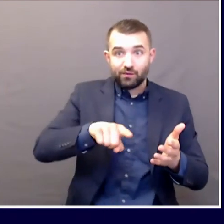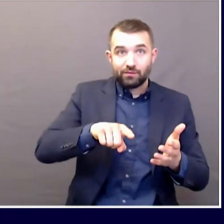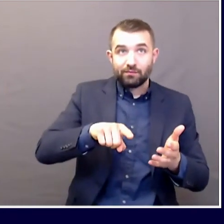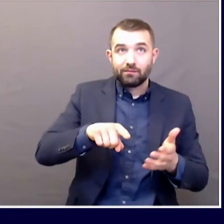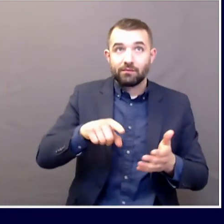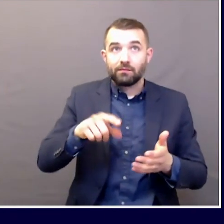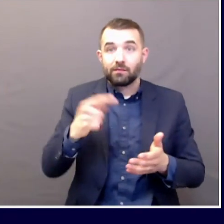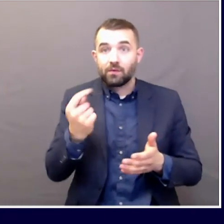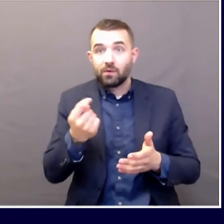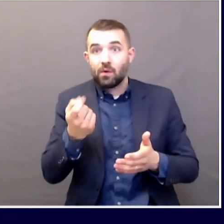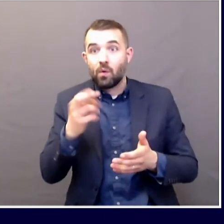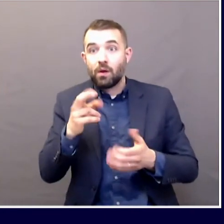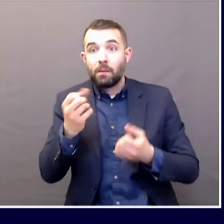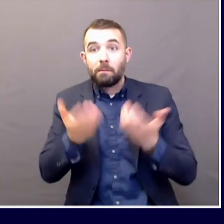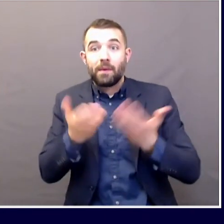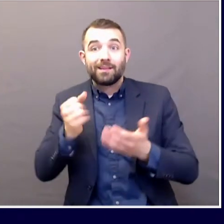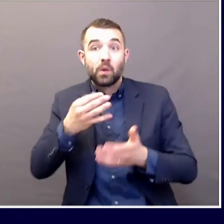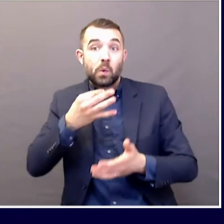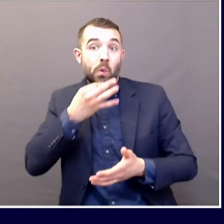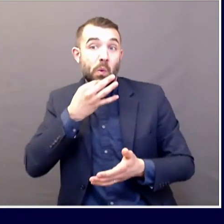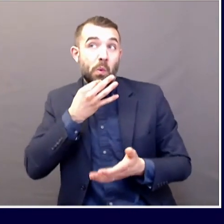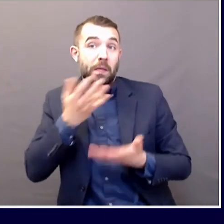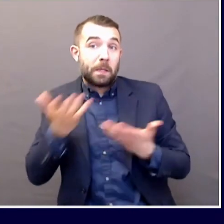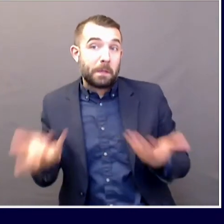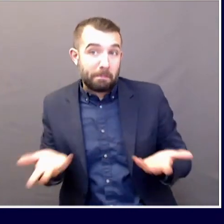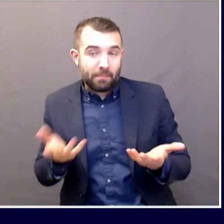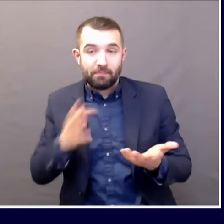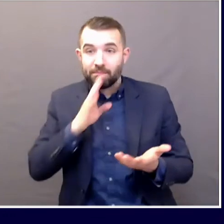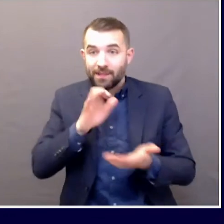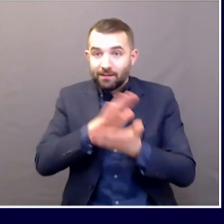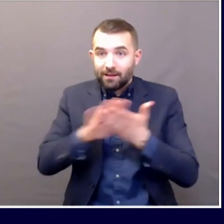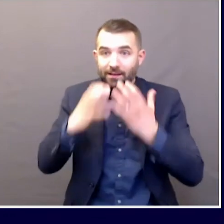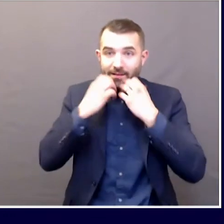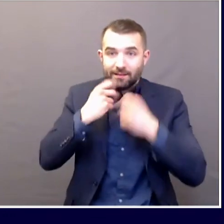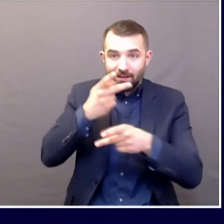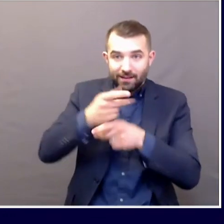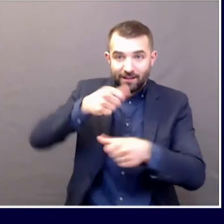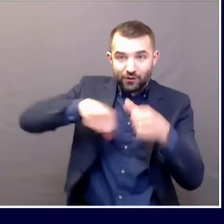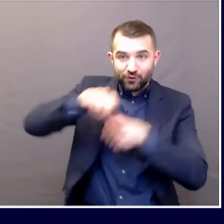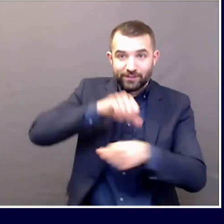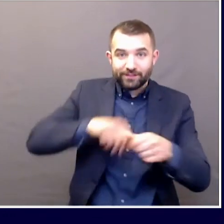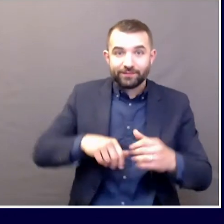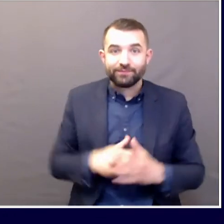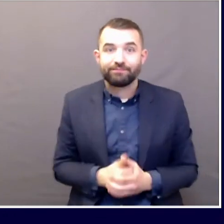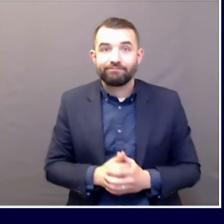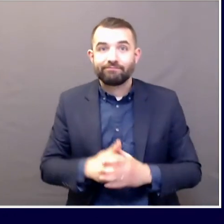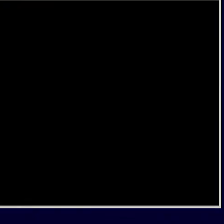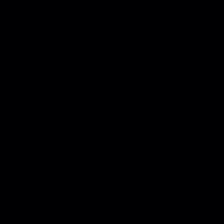meantime, as always, please be kind and take care of one another. We will talk again soon. Thank you all.